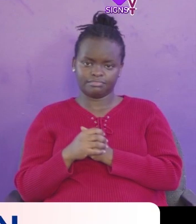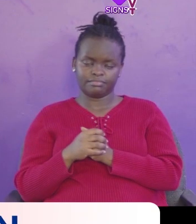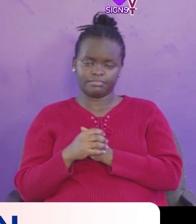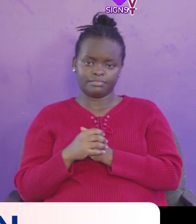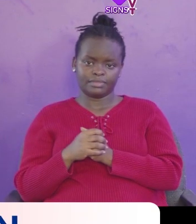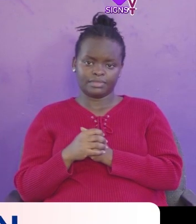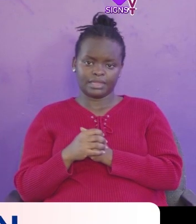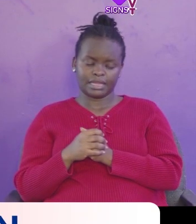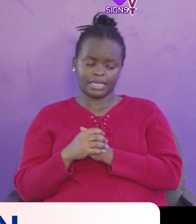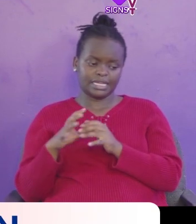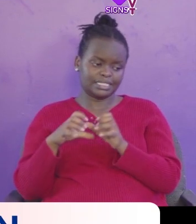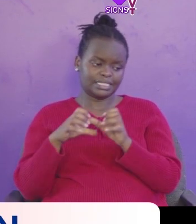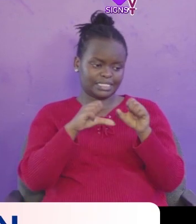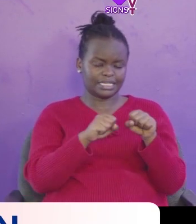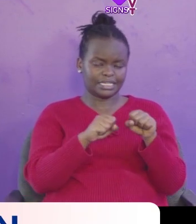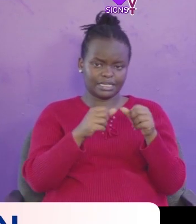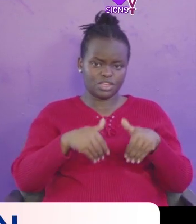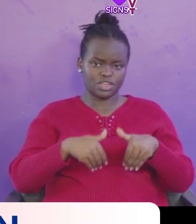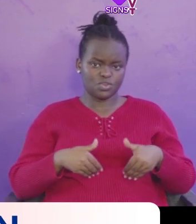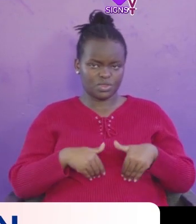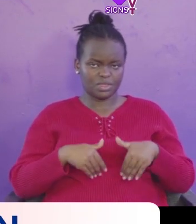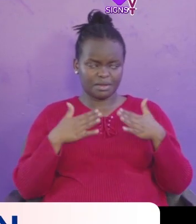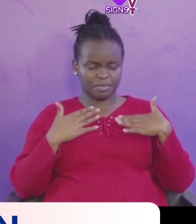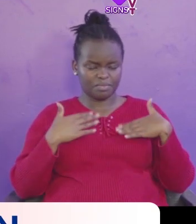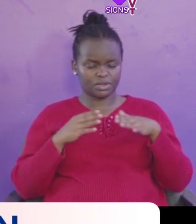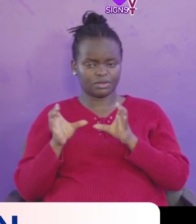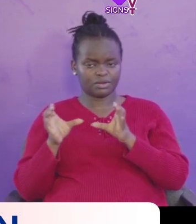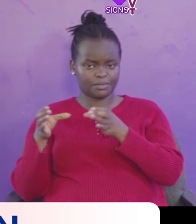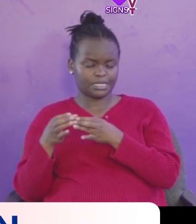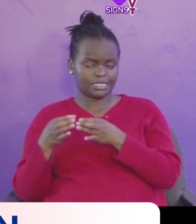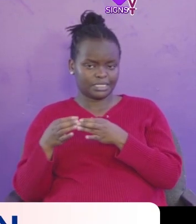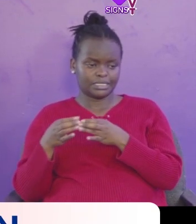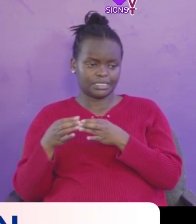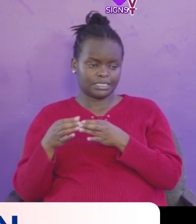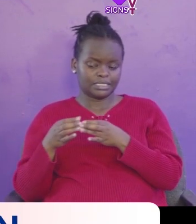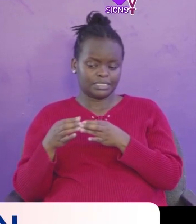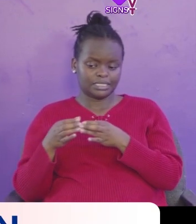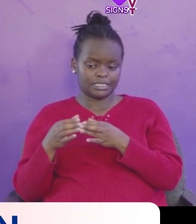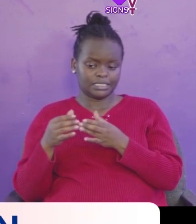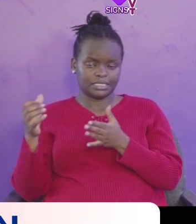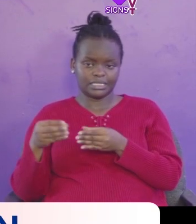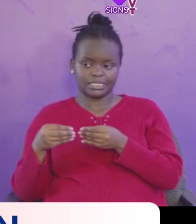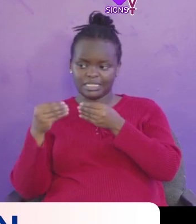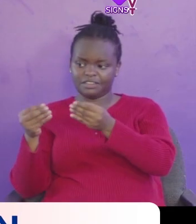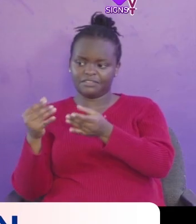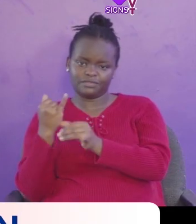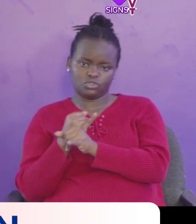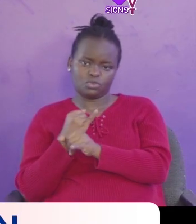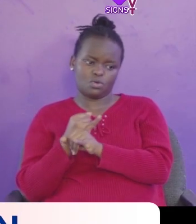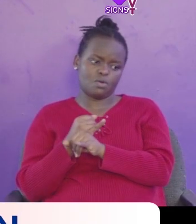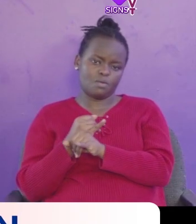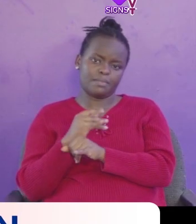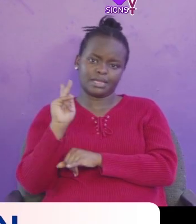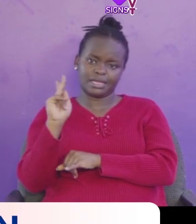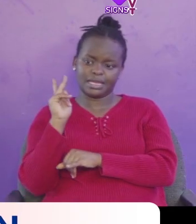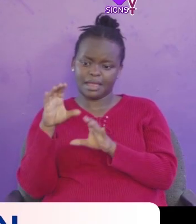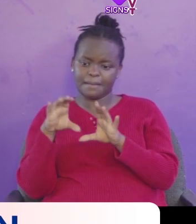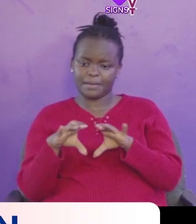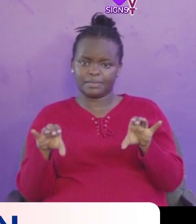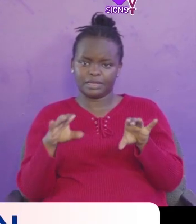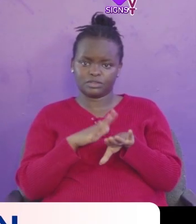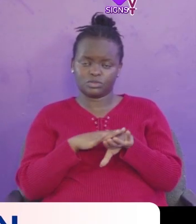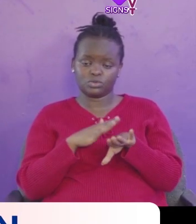zichukue tu vijana na zichukue watu kwa communities, ndio? Yeah. Hata zisiwaandike, hata zisiwape pesa mingi. But the Kenya Pipeline is doing a very good job